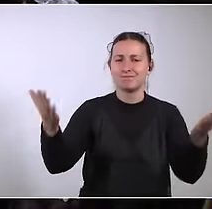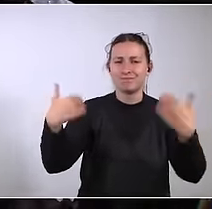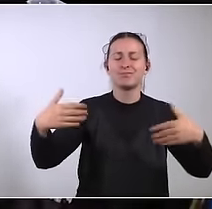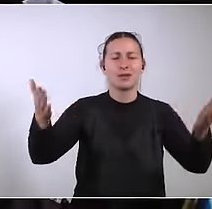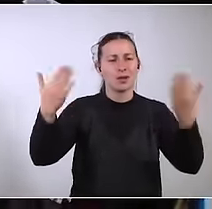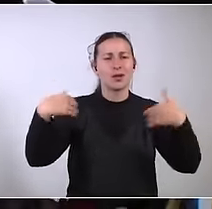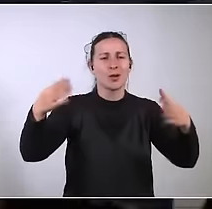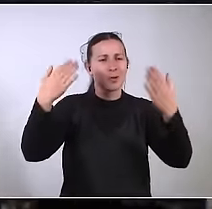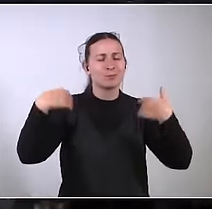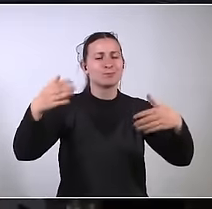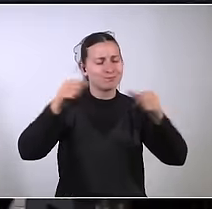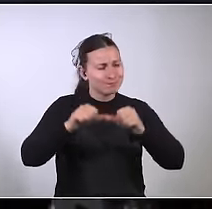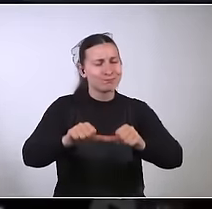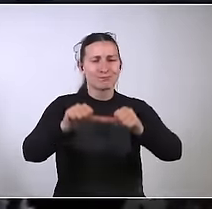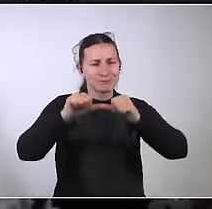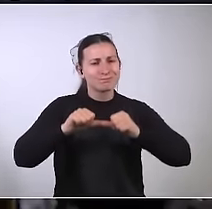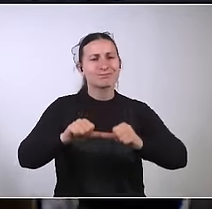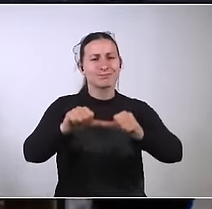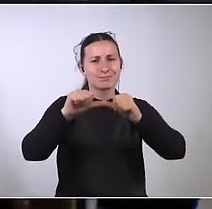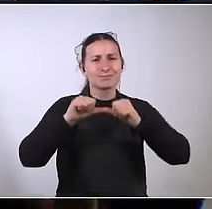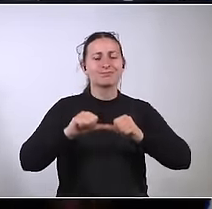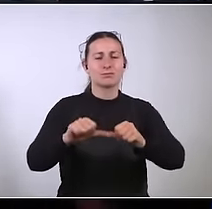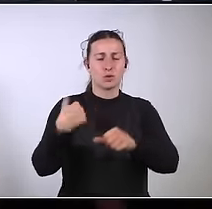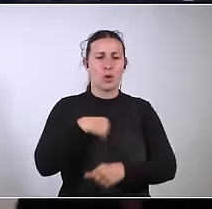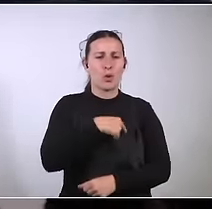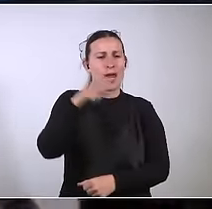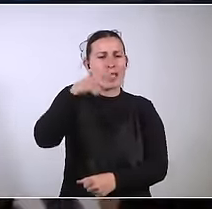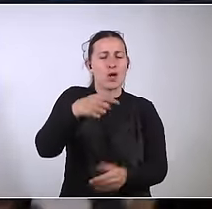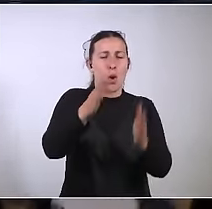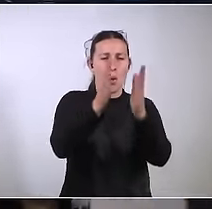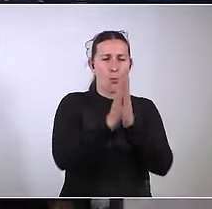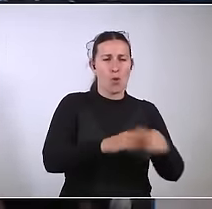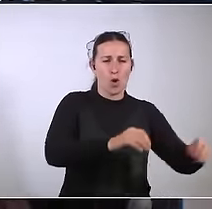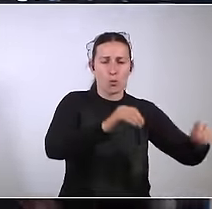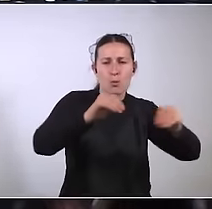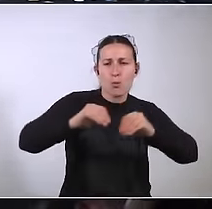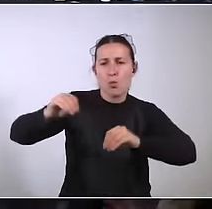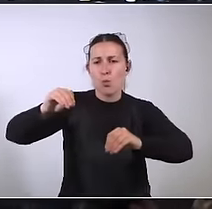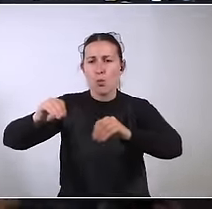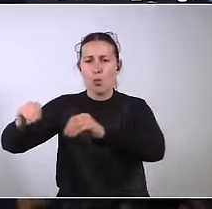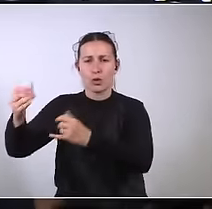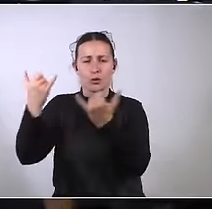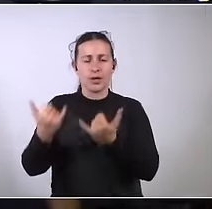That's it. Come on. Come on. What we need is a prayer movement right now.